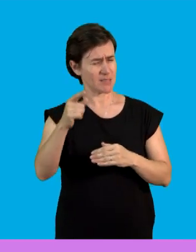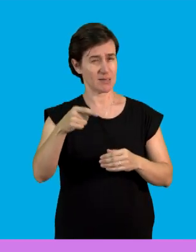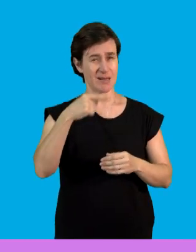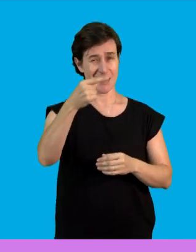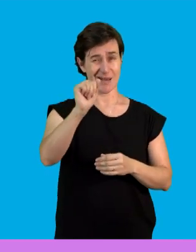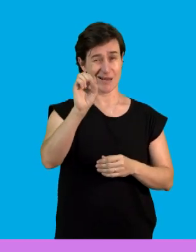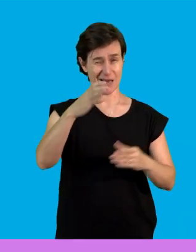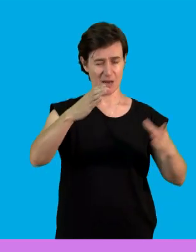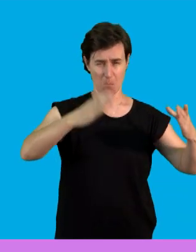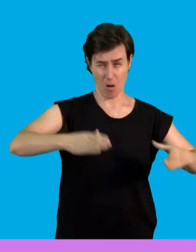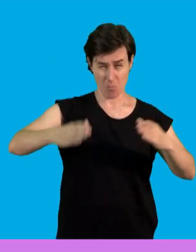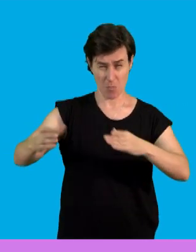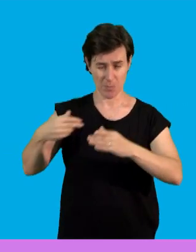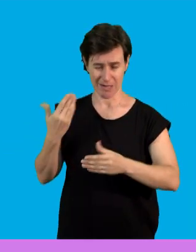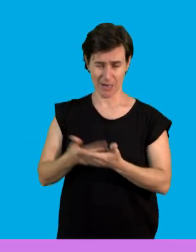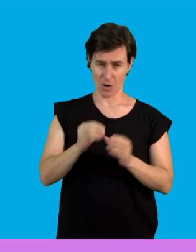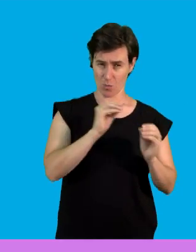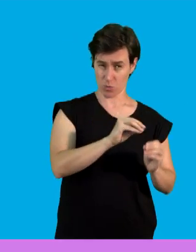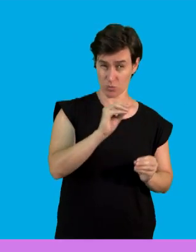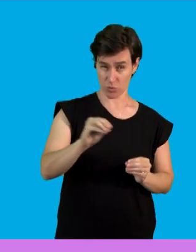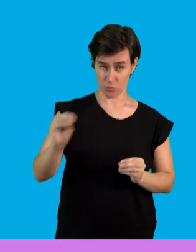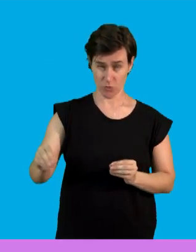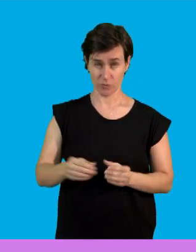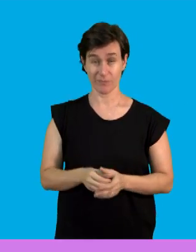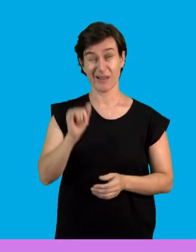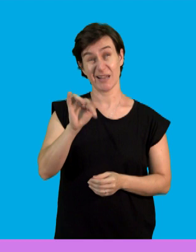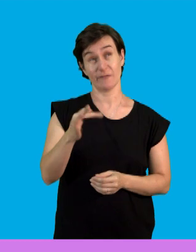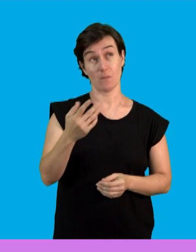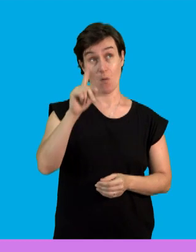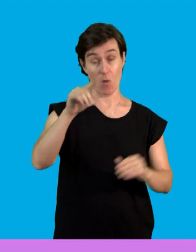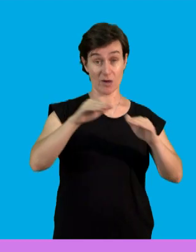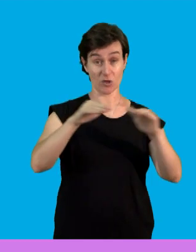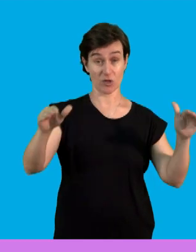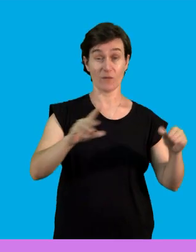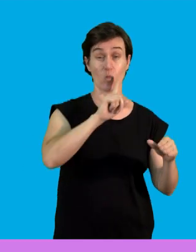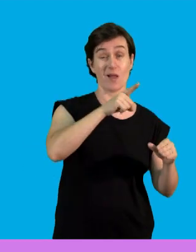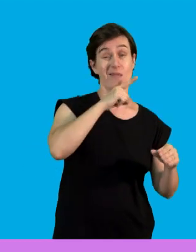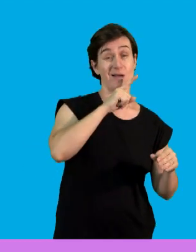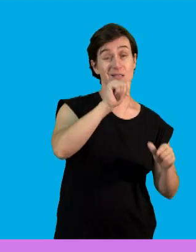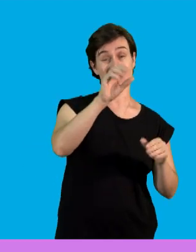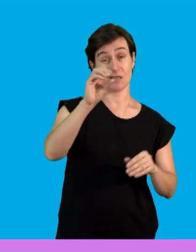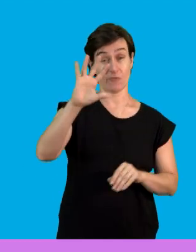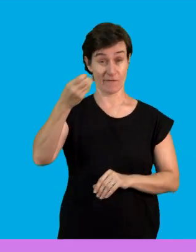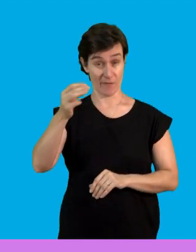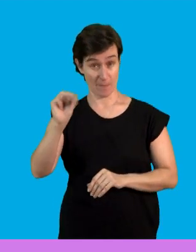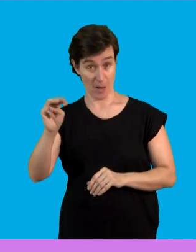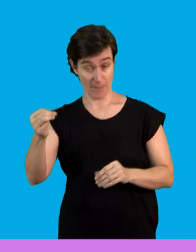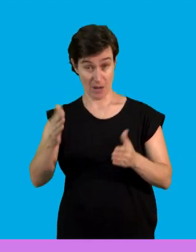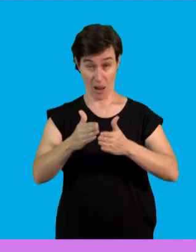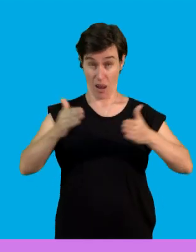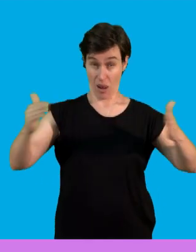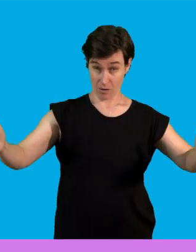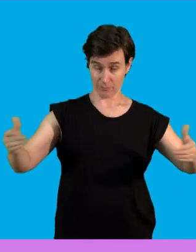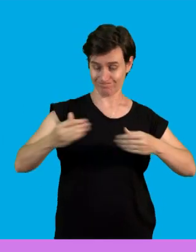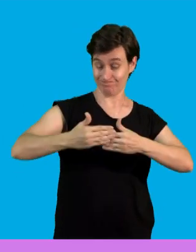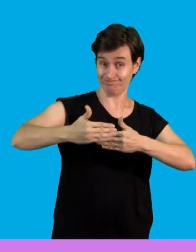when placed in the locker. The locker has 3 shelves. Calculate the maximum number of gas bottles that